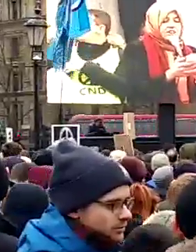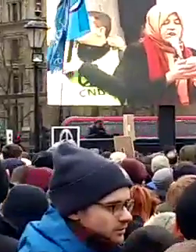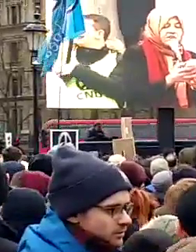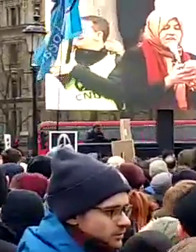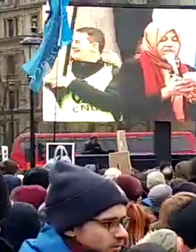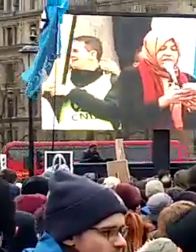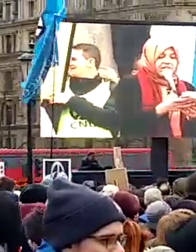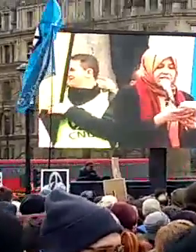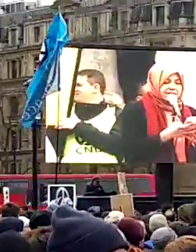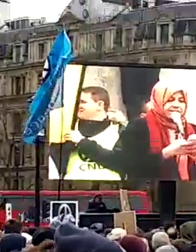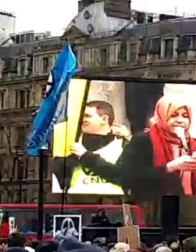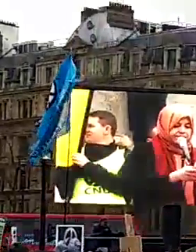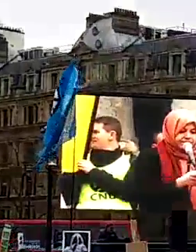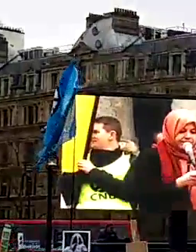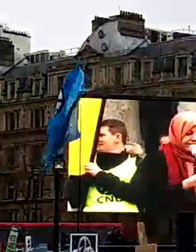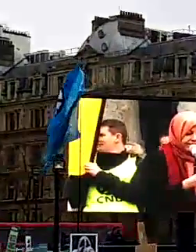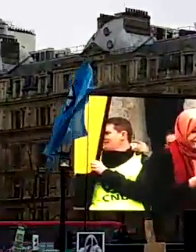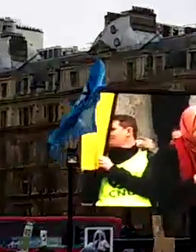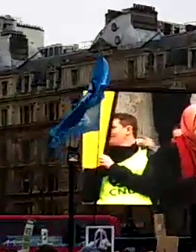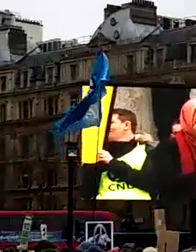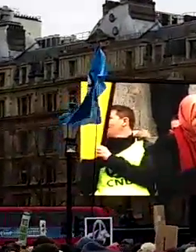On the security front,